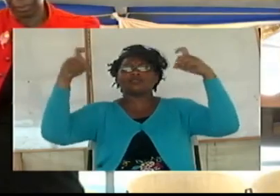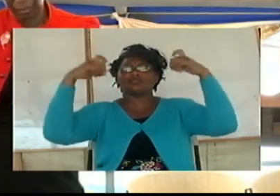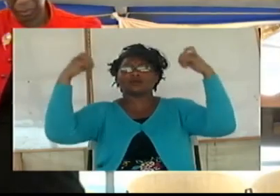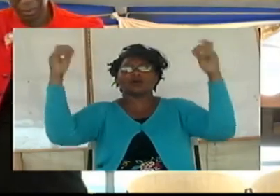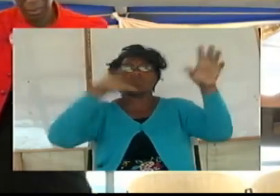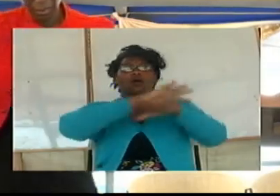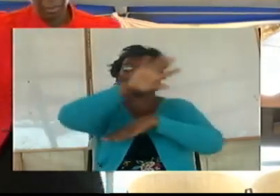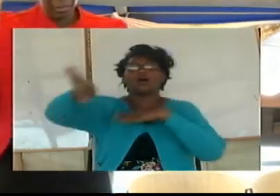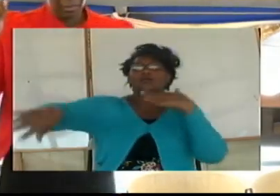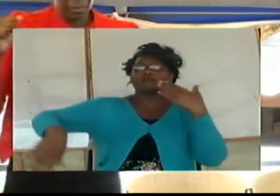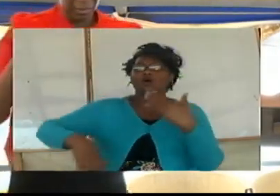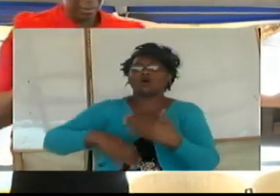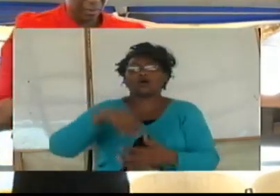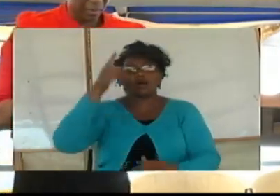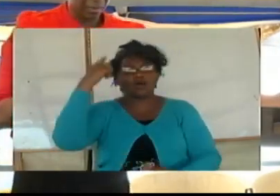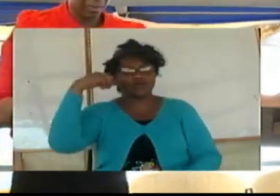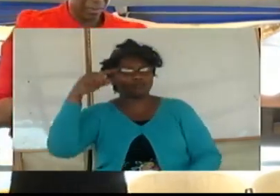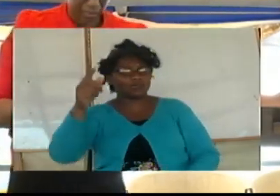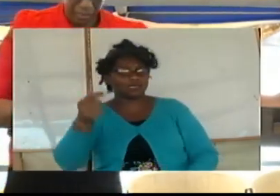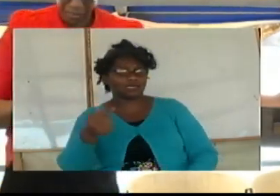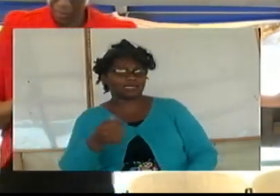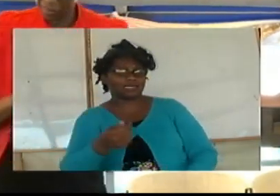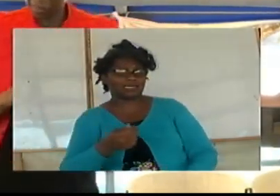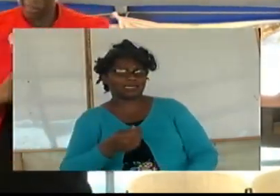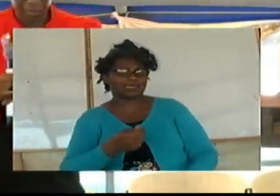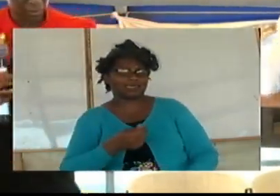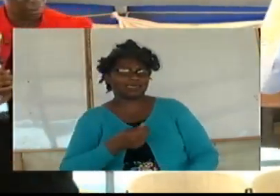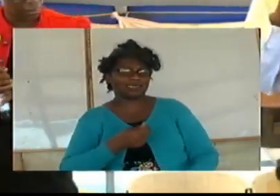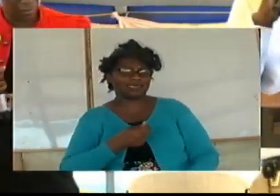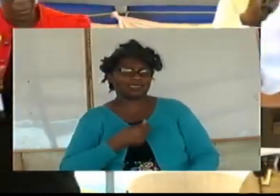Won it all for me.